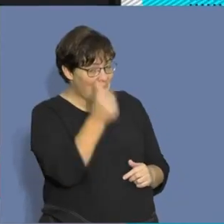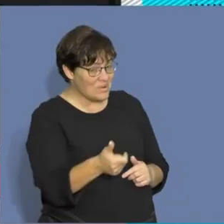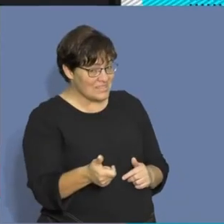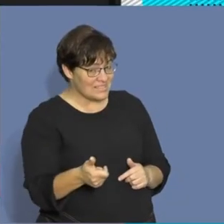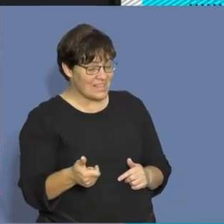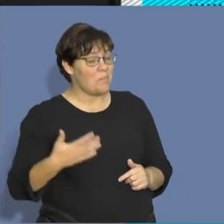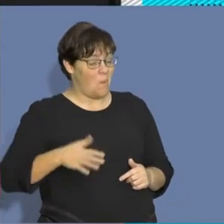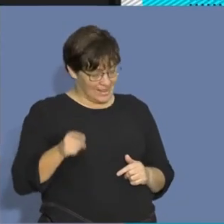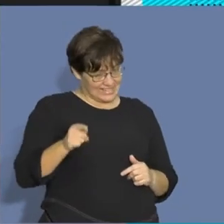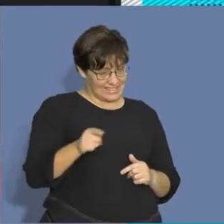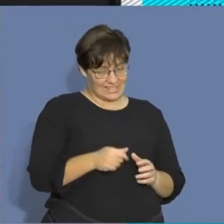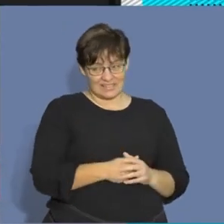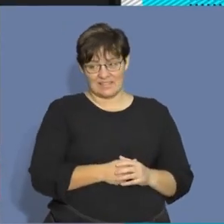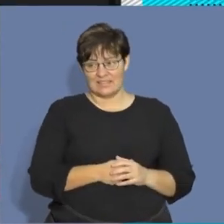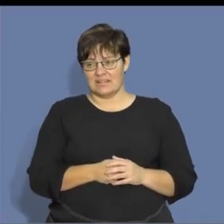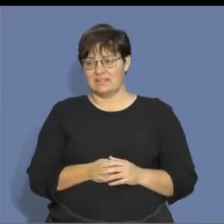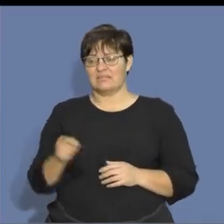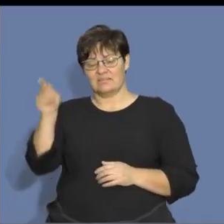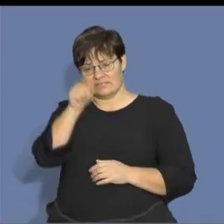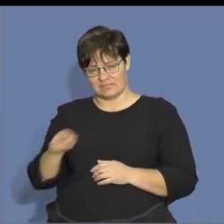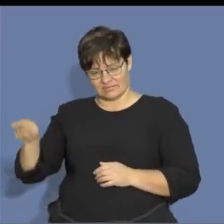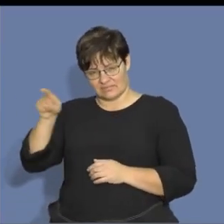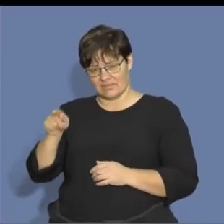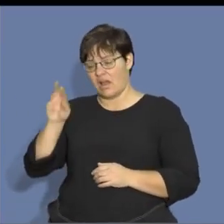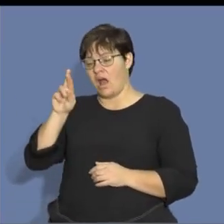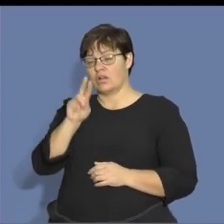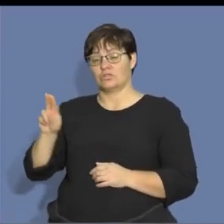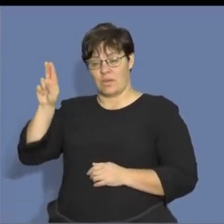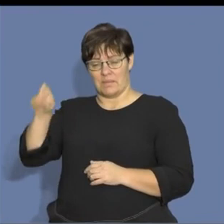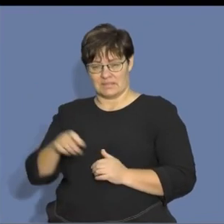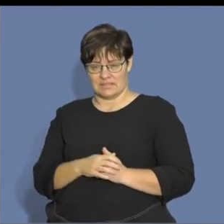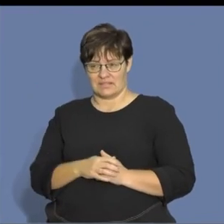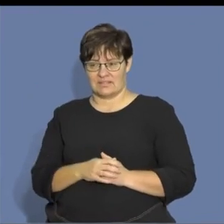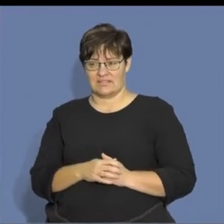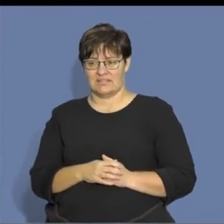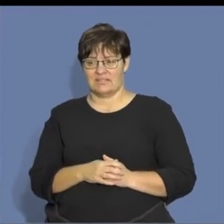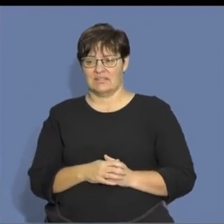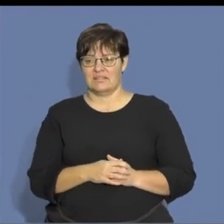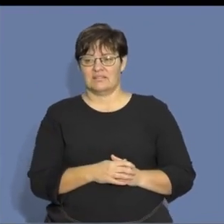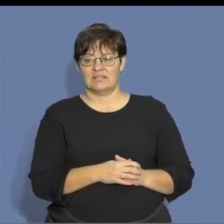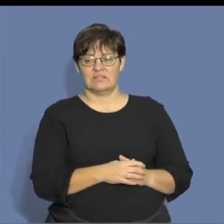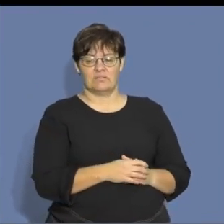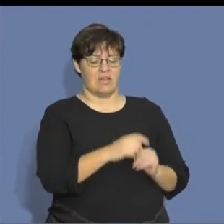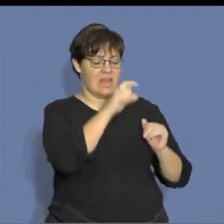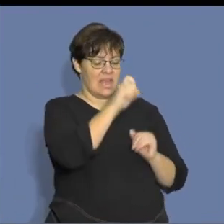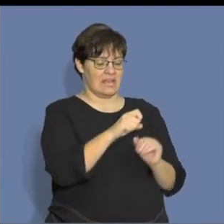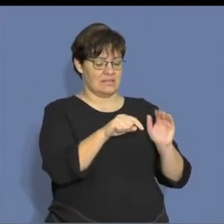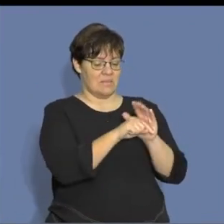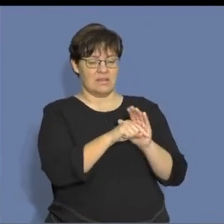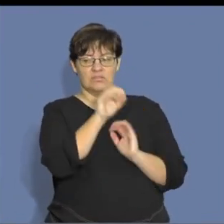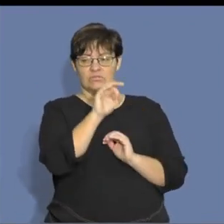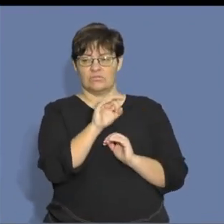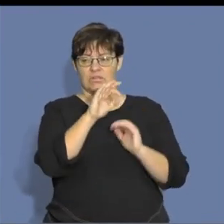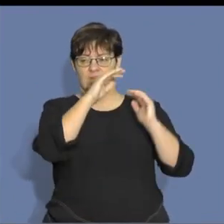we want it to look like. We wanted the right-hand side to be r squared. So I'm going to write one more